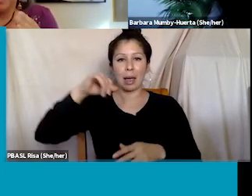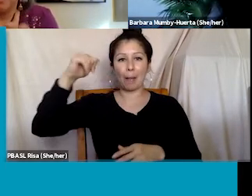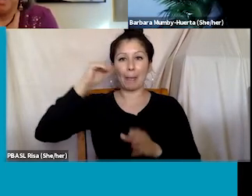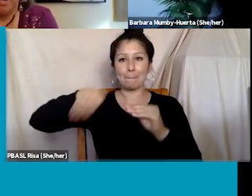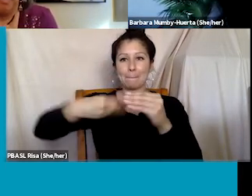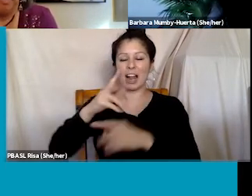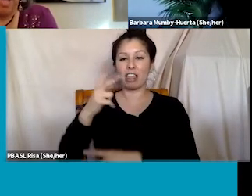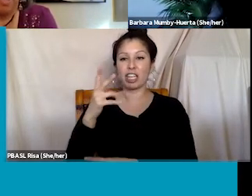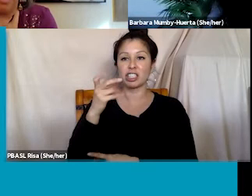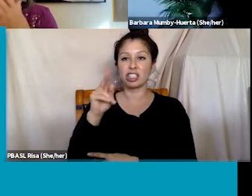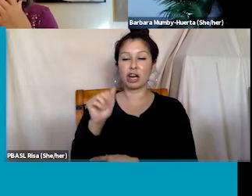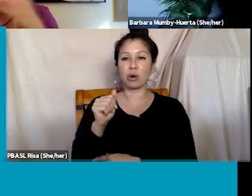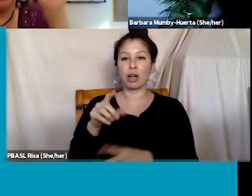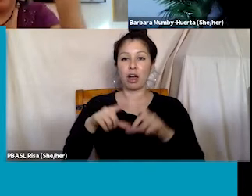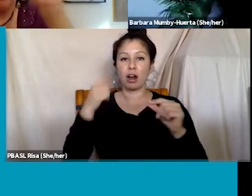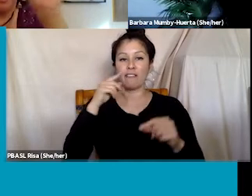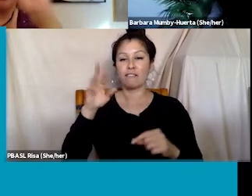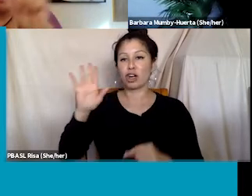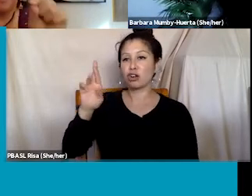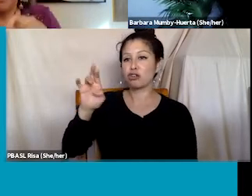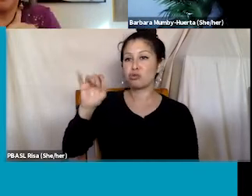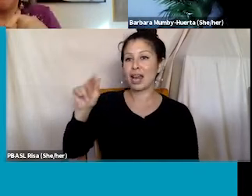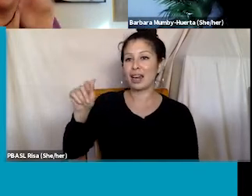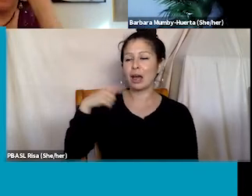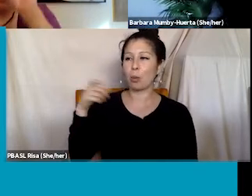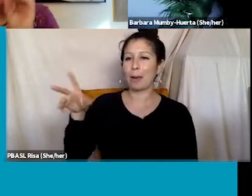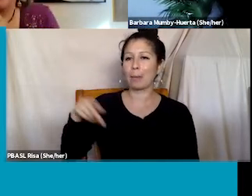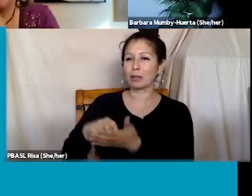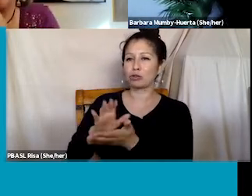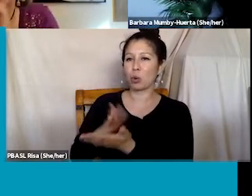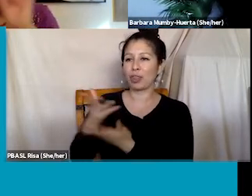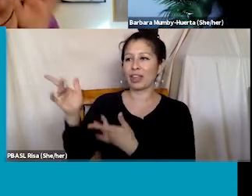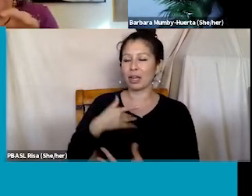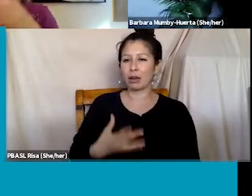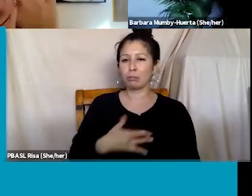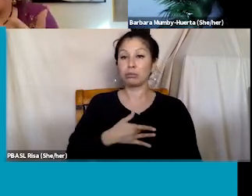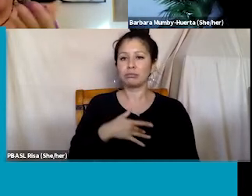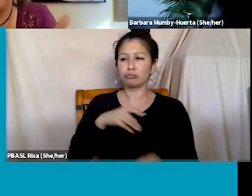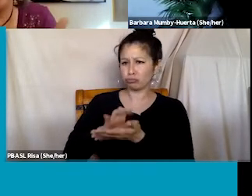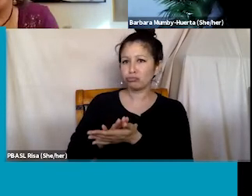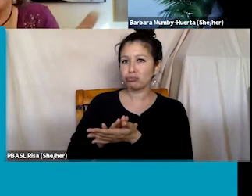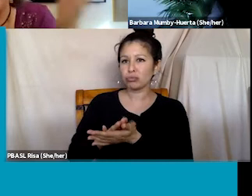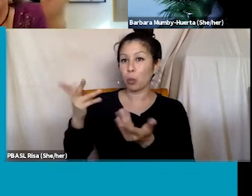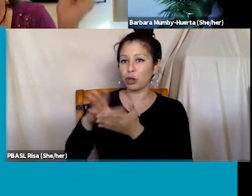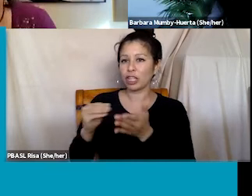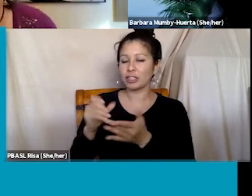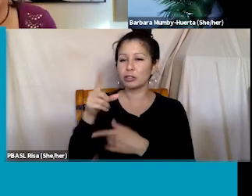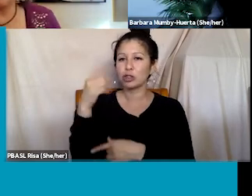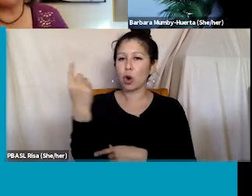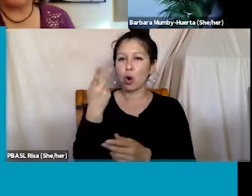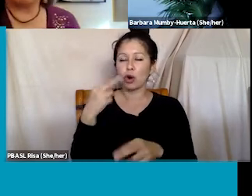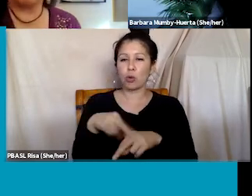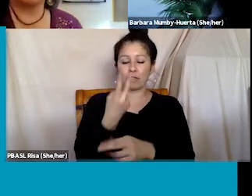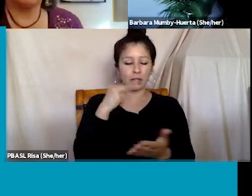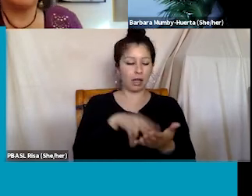3rd chakra card of Reina, where we ask people to take notes of things that resonate with you, that you learn. So you can always refer back